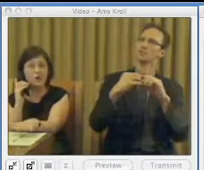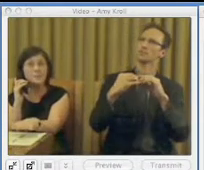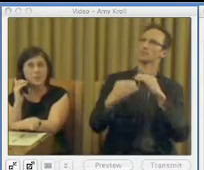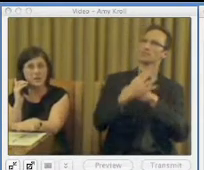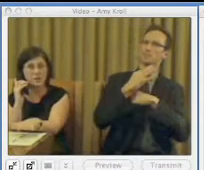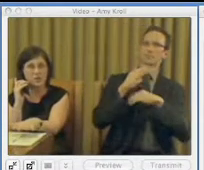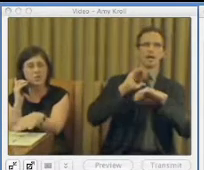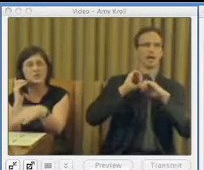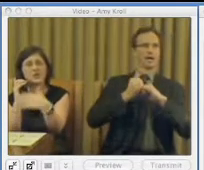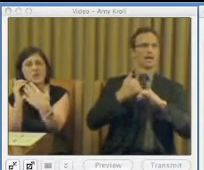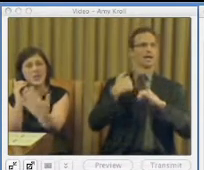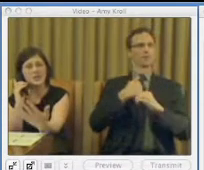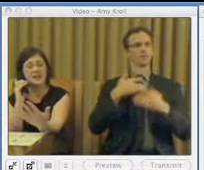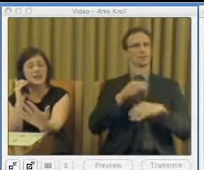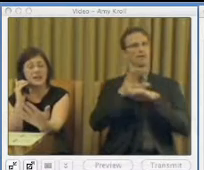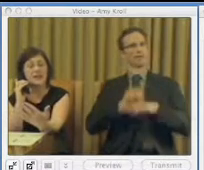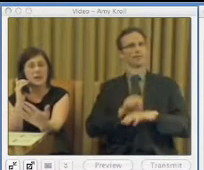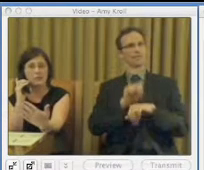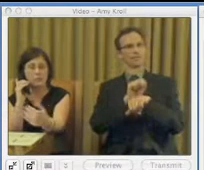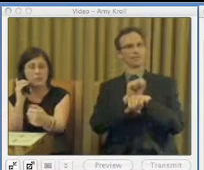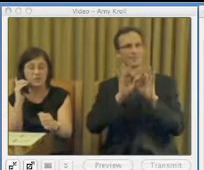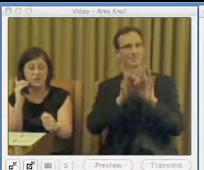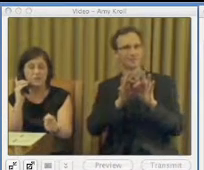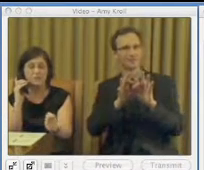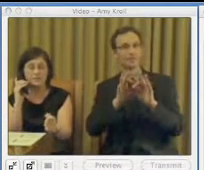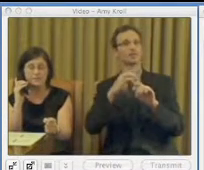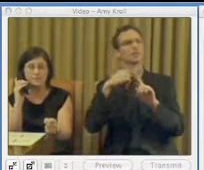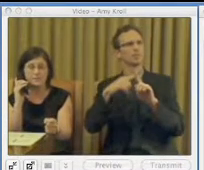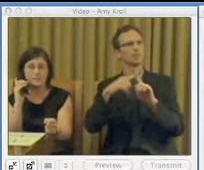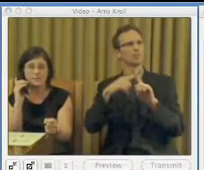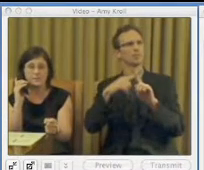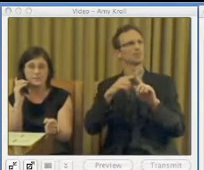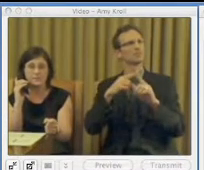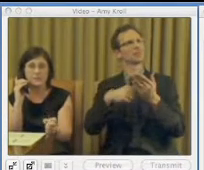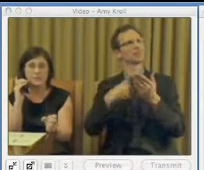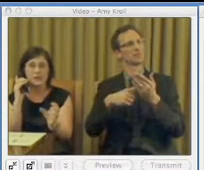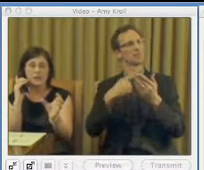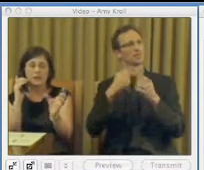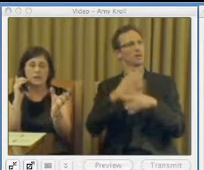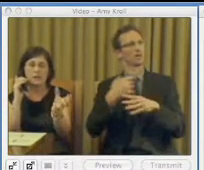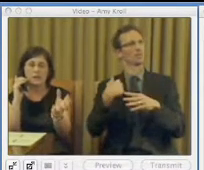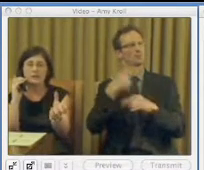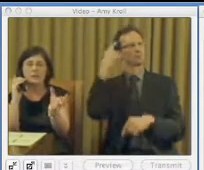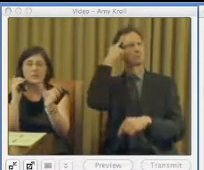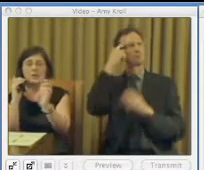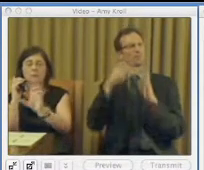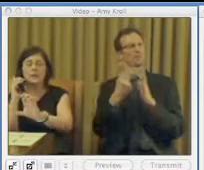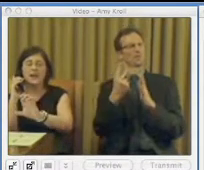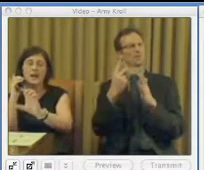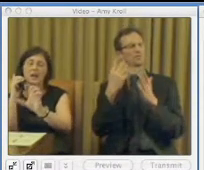validates what we do, confirms what we do, but also challenges our thinking around what we do.